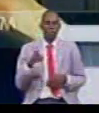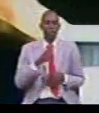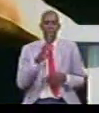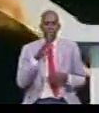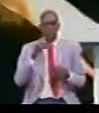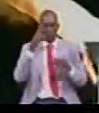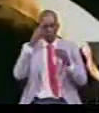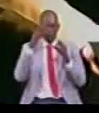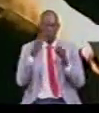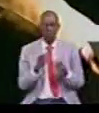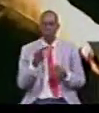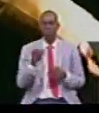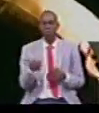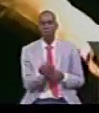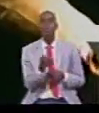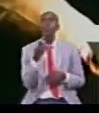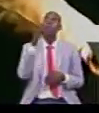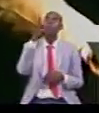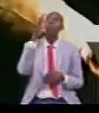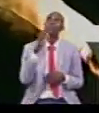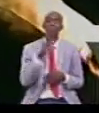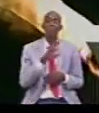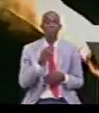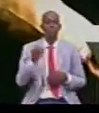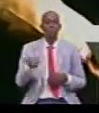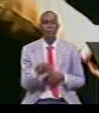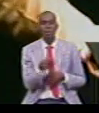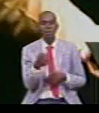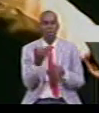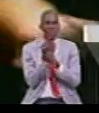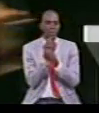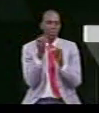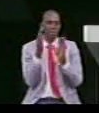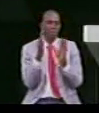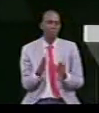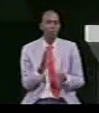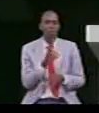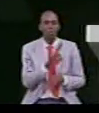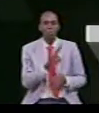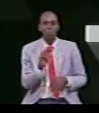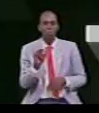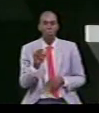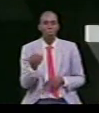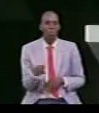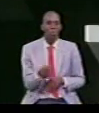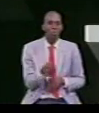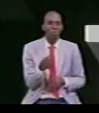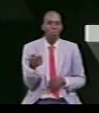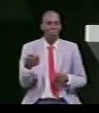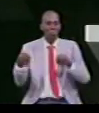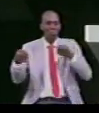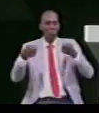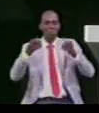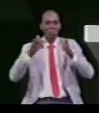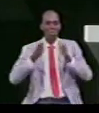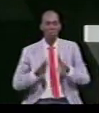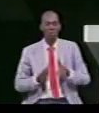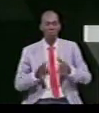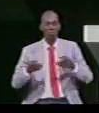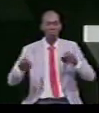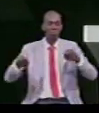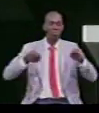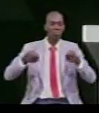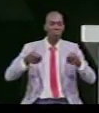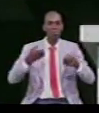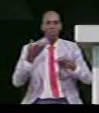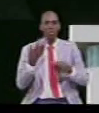no other God, no other Savior, no other controller, director of